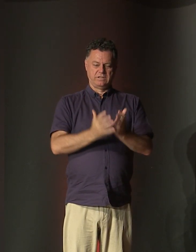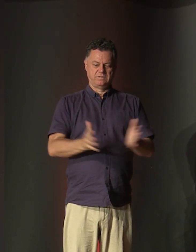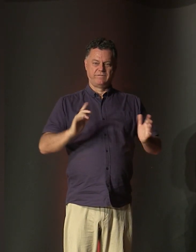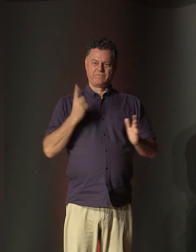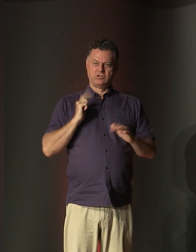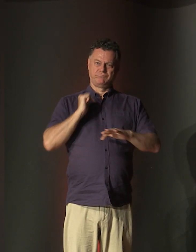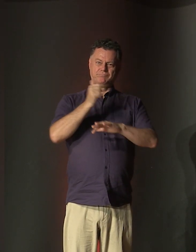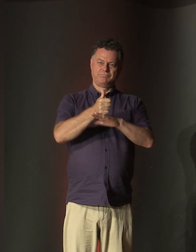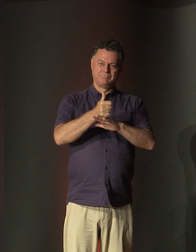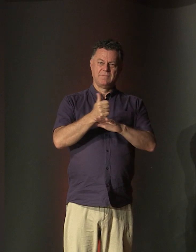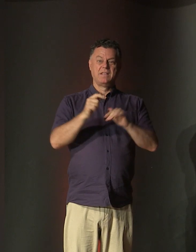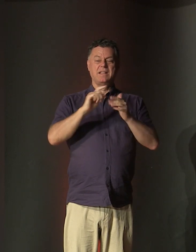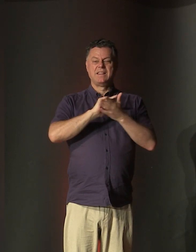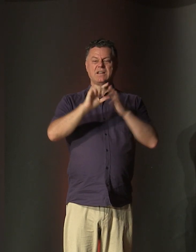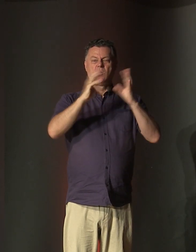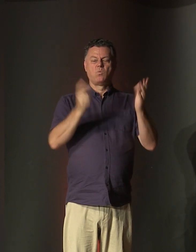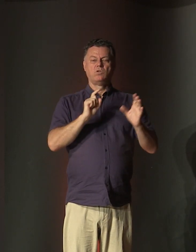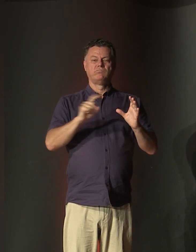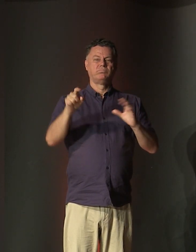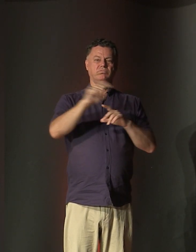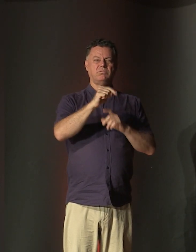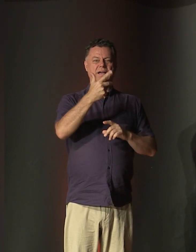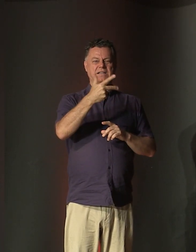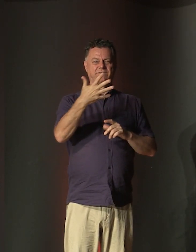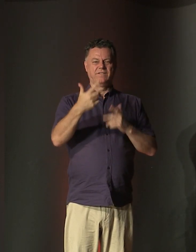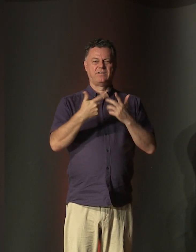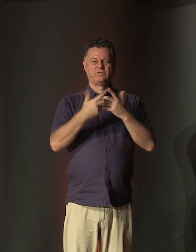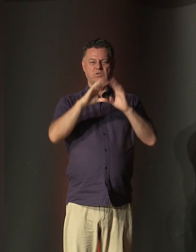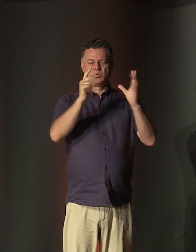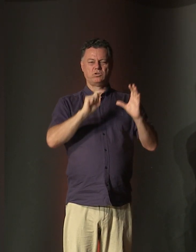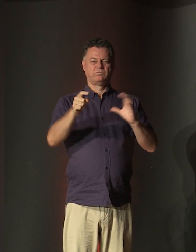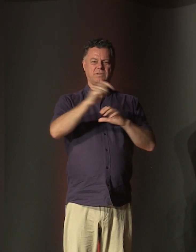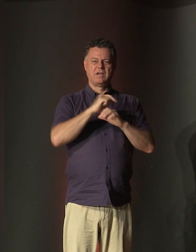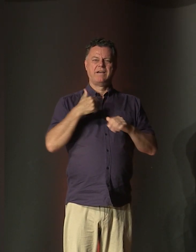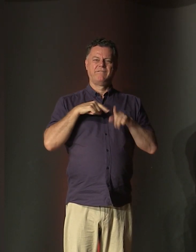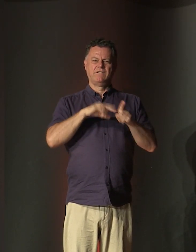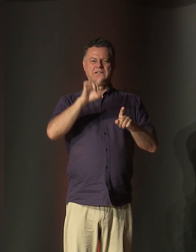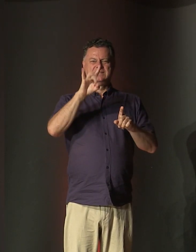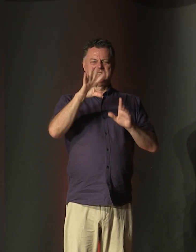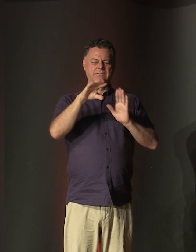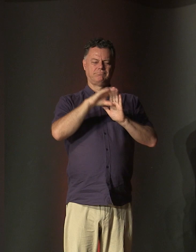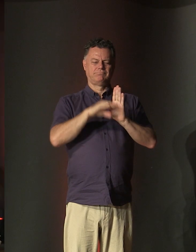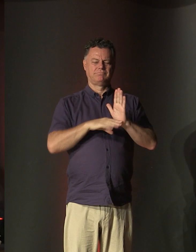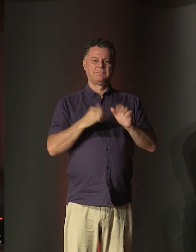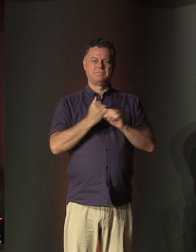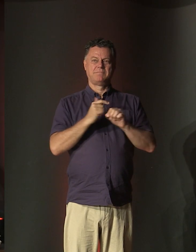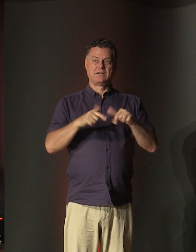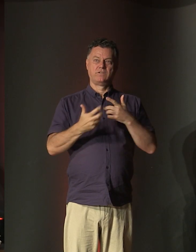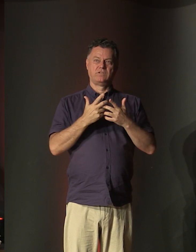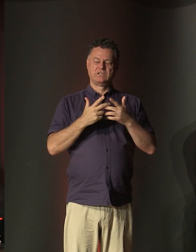in aspiring to 10 principles to make their universities more accessible.